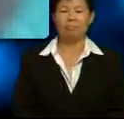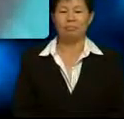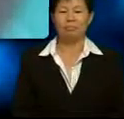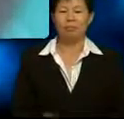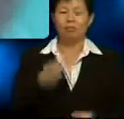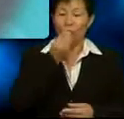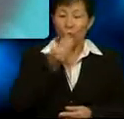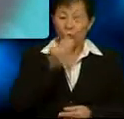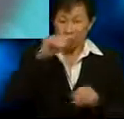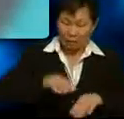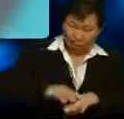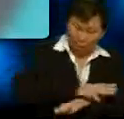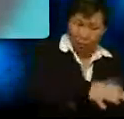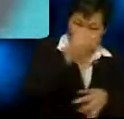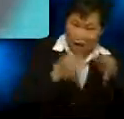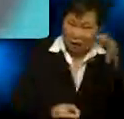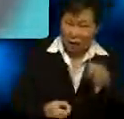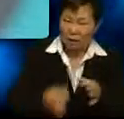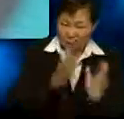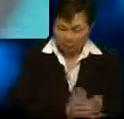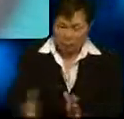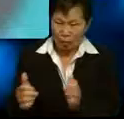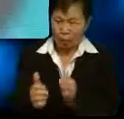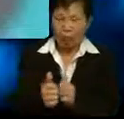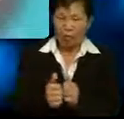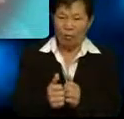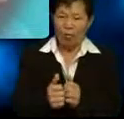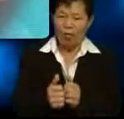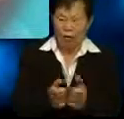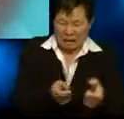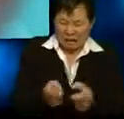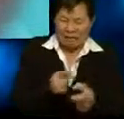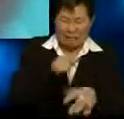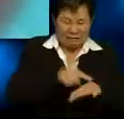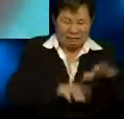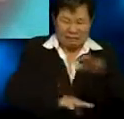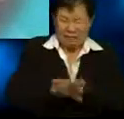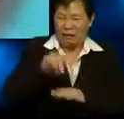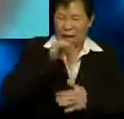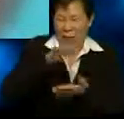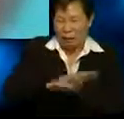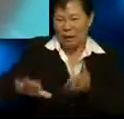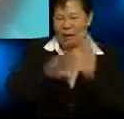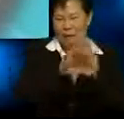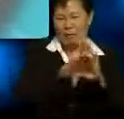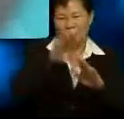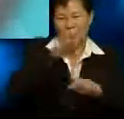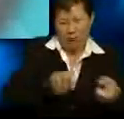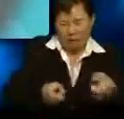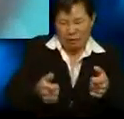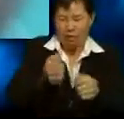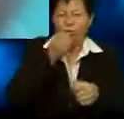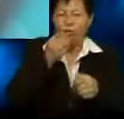Food can be infected if it is prepared or handled in an unclean way. For example, handling food